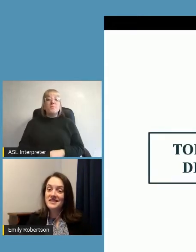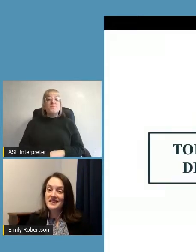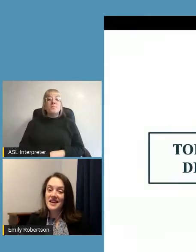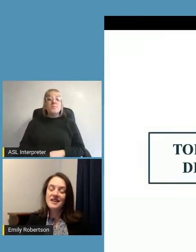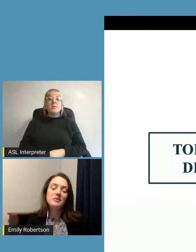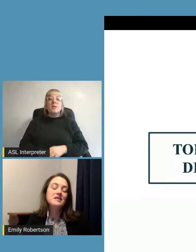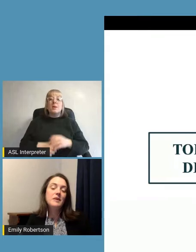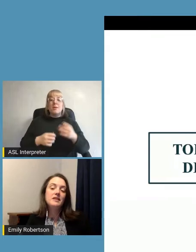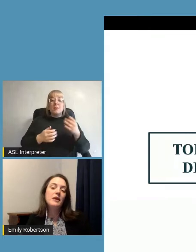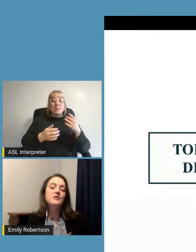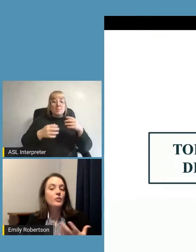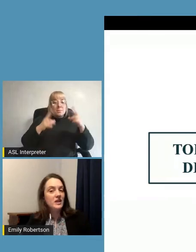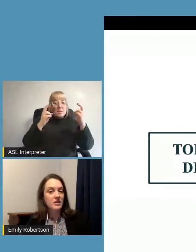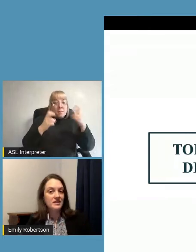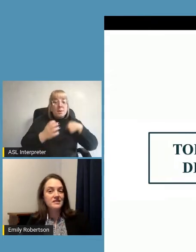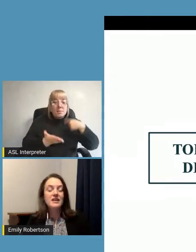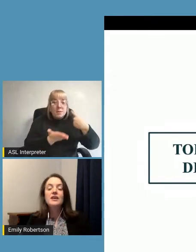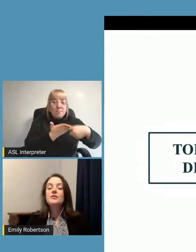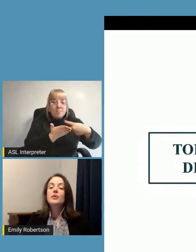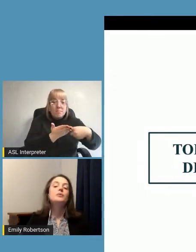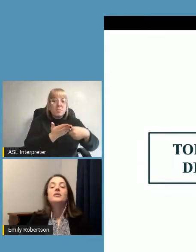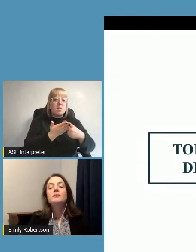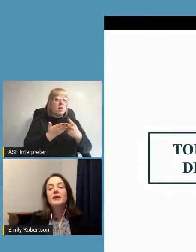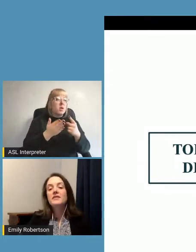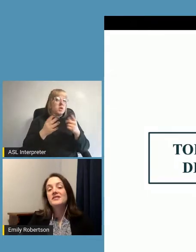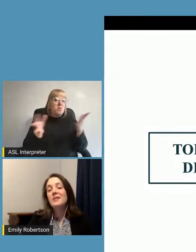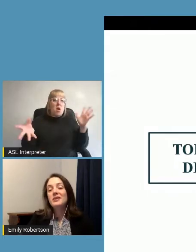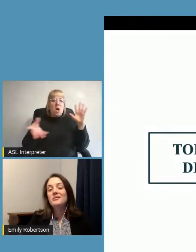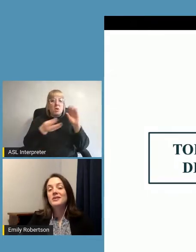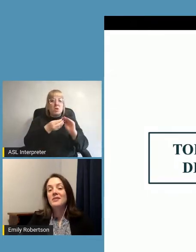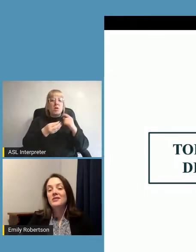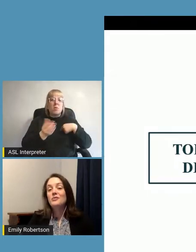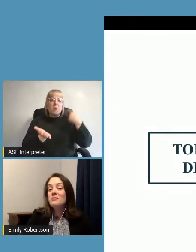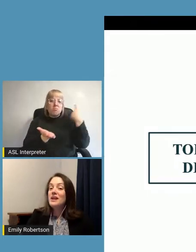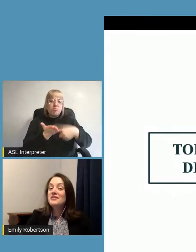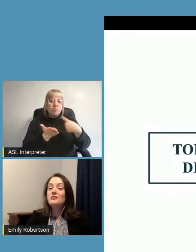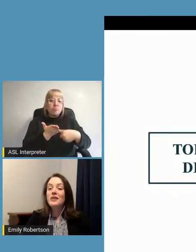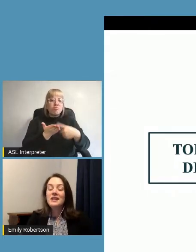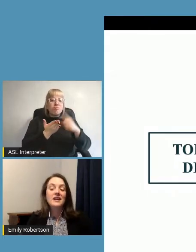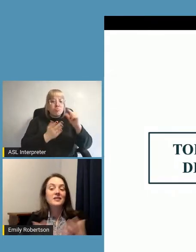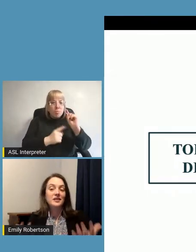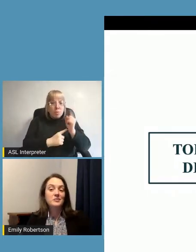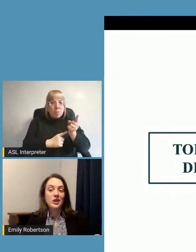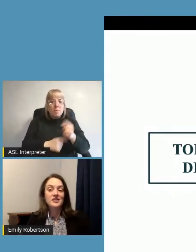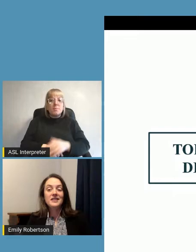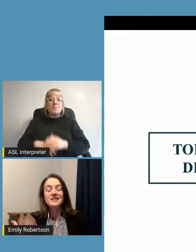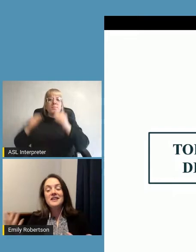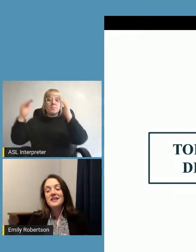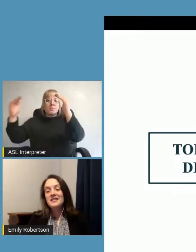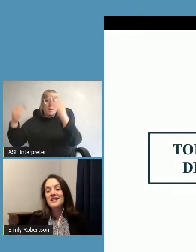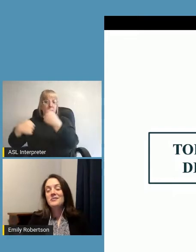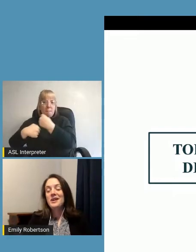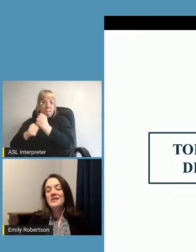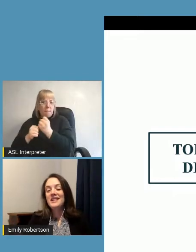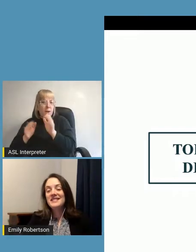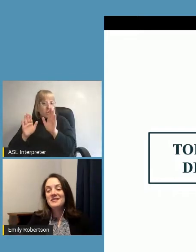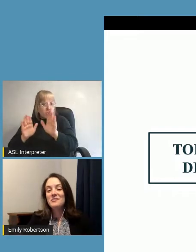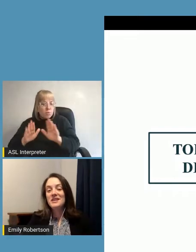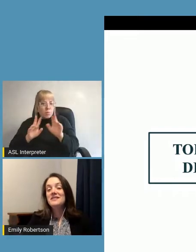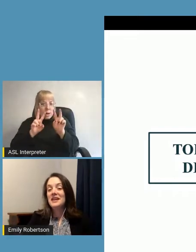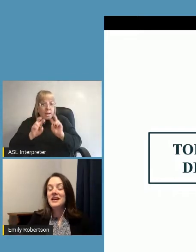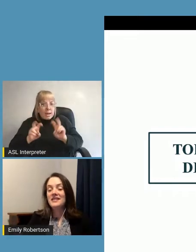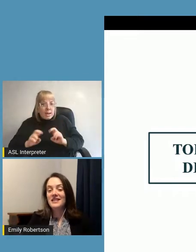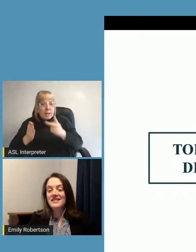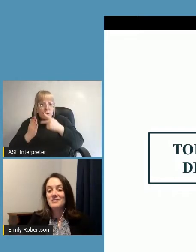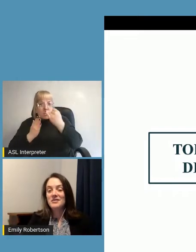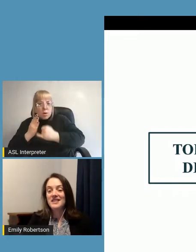to discuss today. I'm going to spend about 20 minutes total. My first topic will cover what makes a great analytics project. Next one on the list would